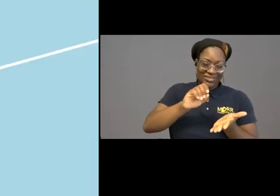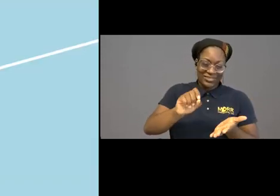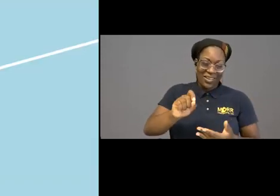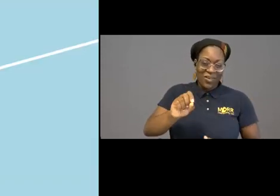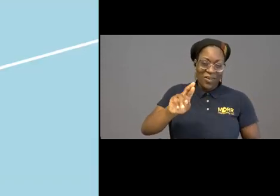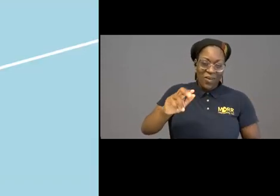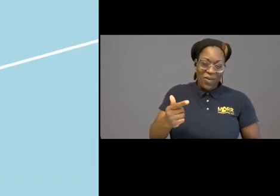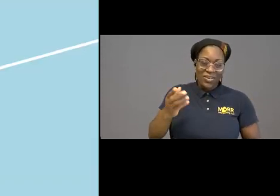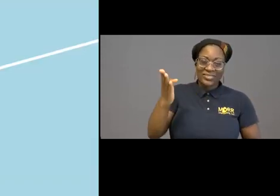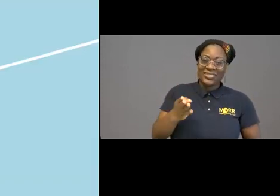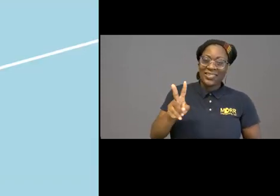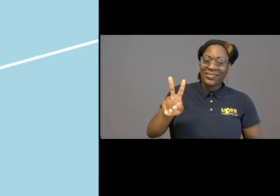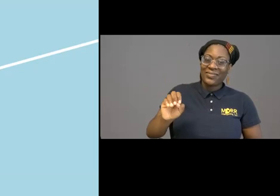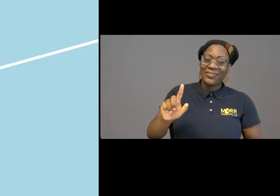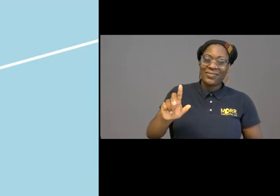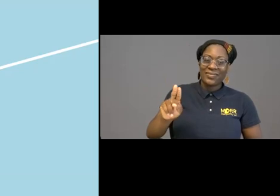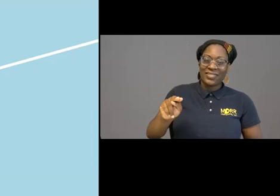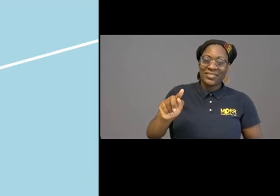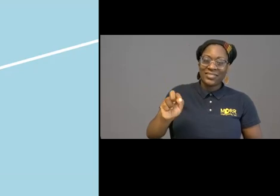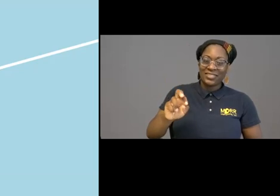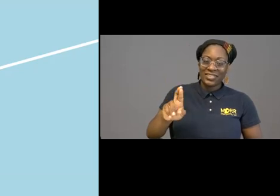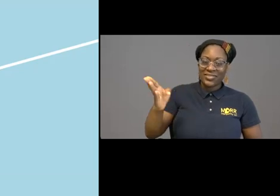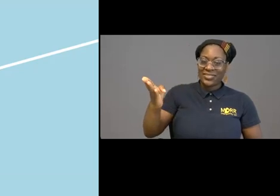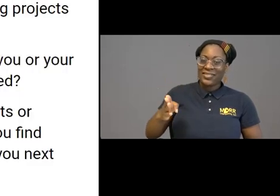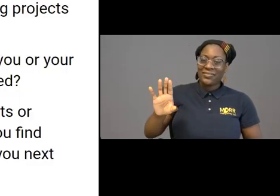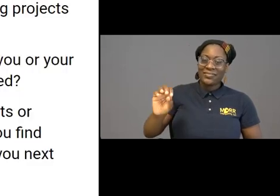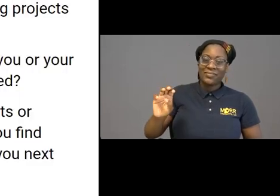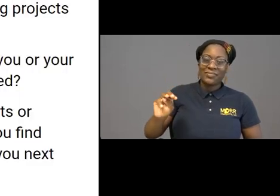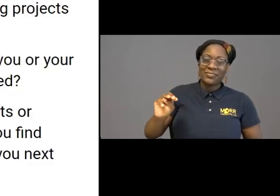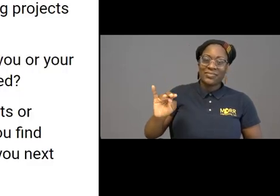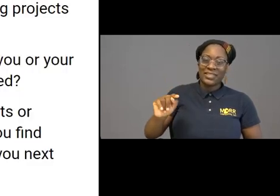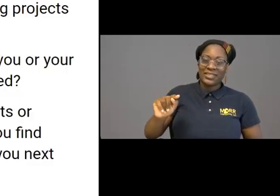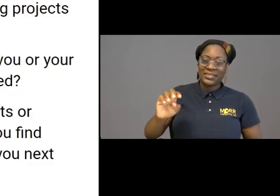And now I will turn it over to Sarah to lead our open discussion.